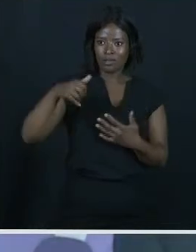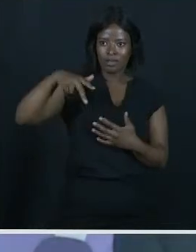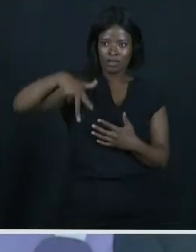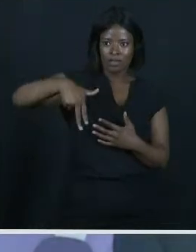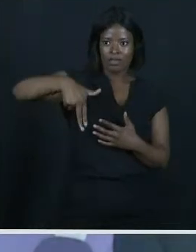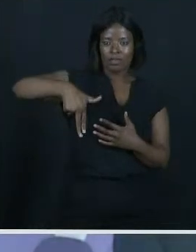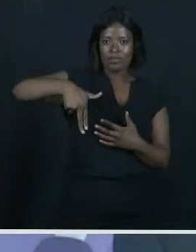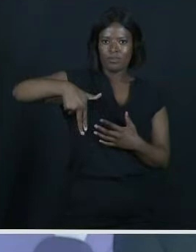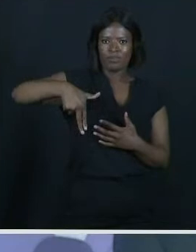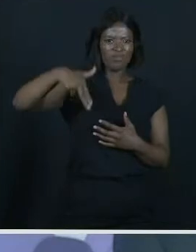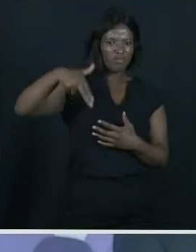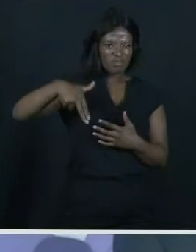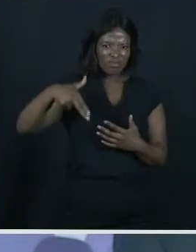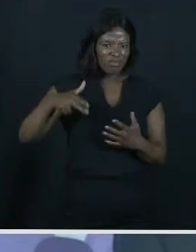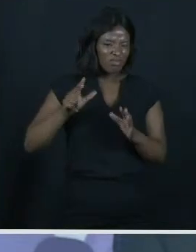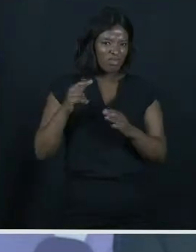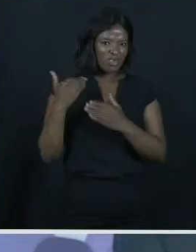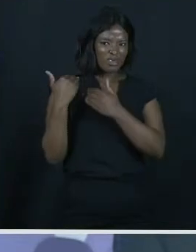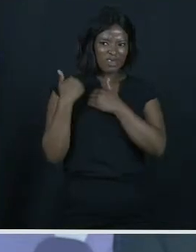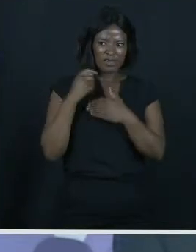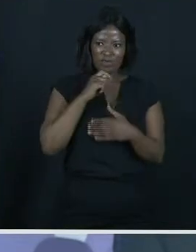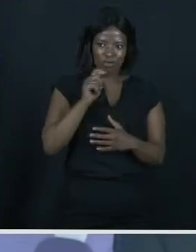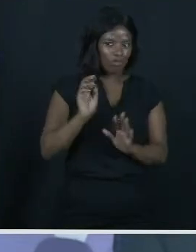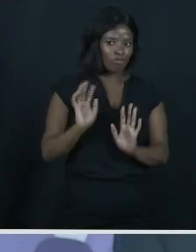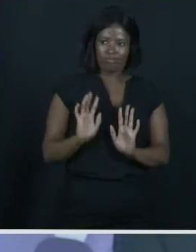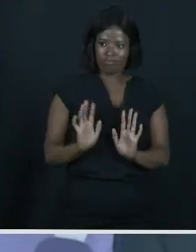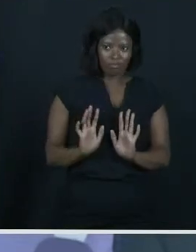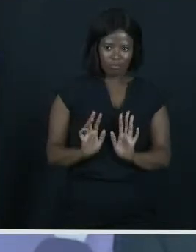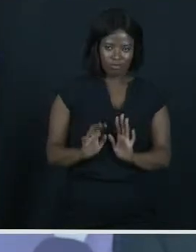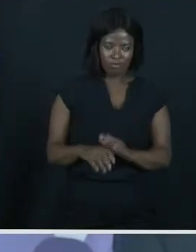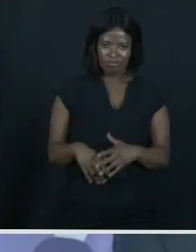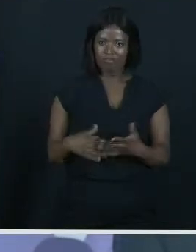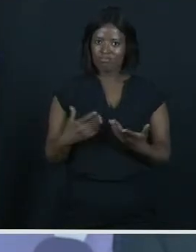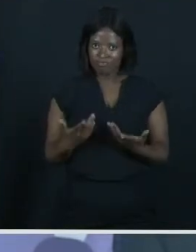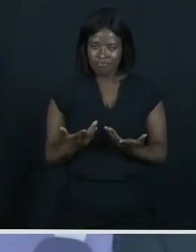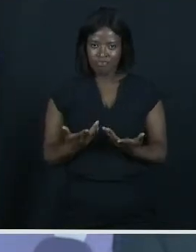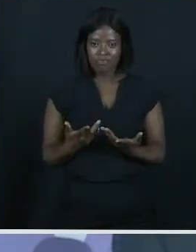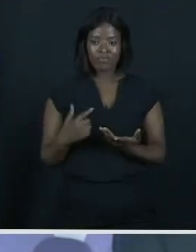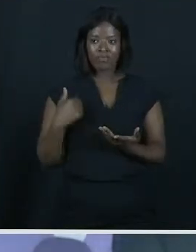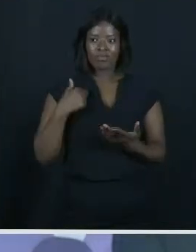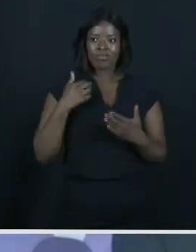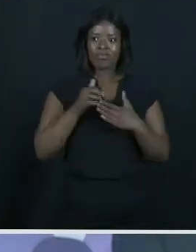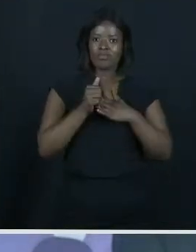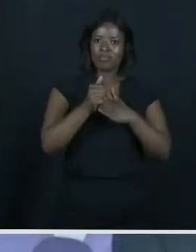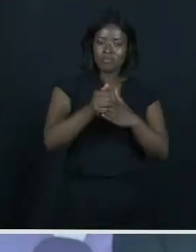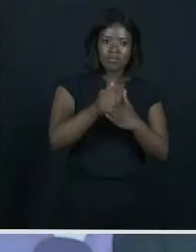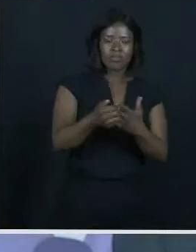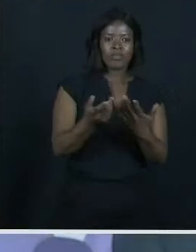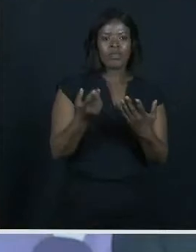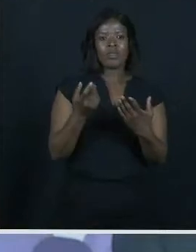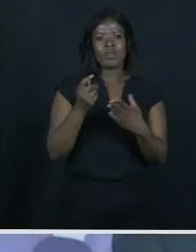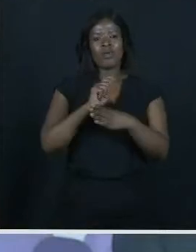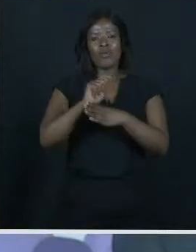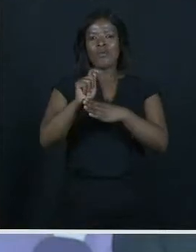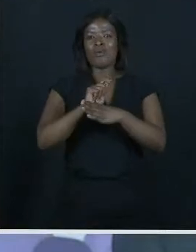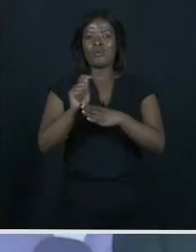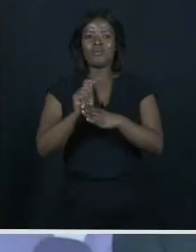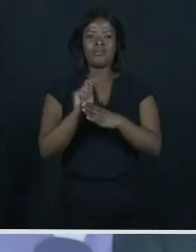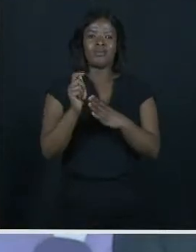We, individuals, families, communities, and multi-sectoral leaders often engage in practices,